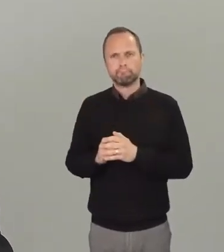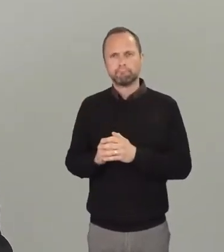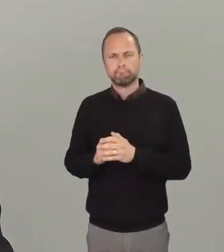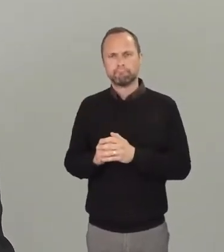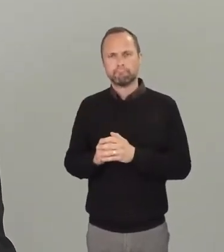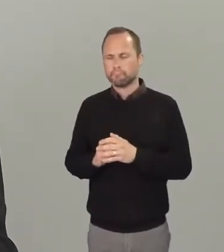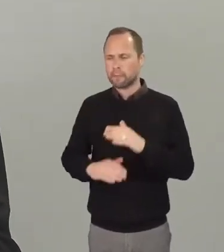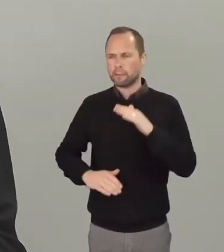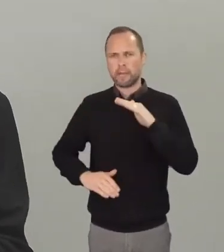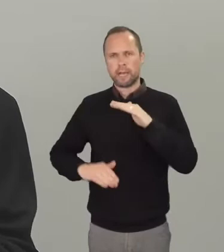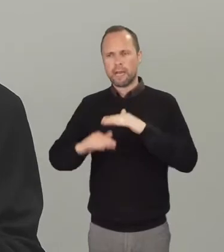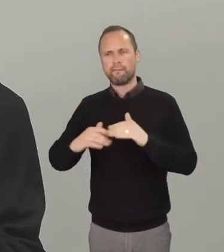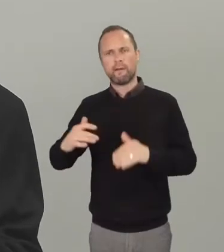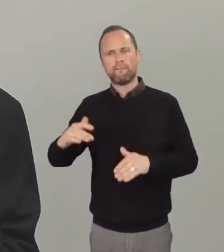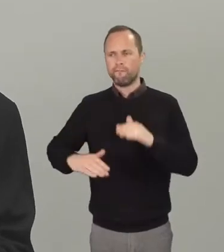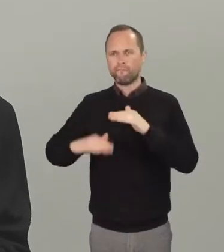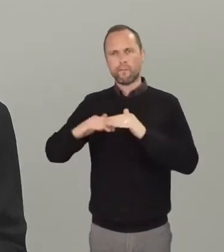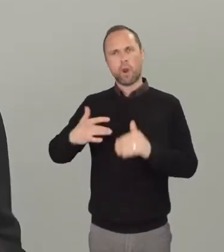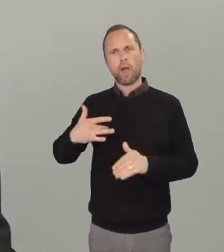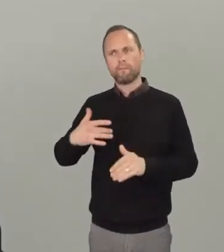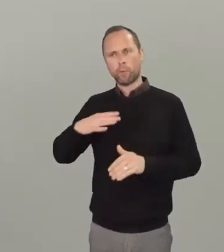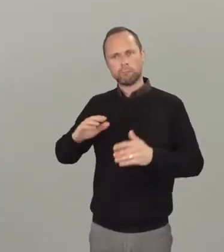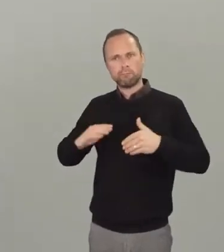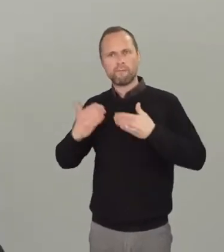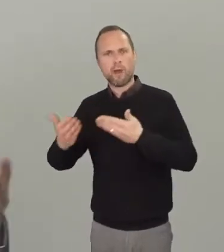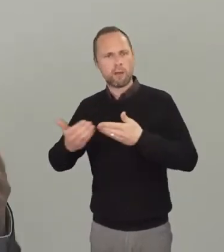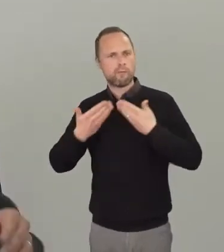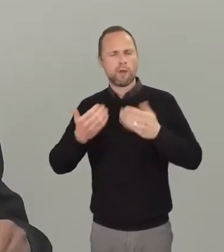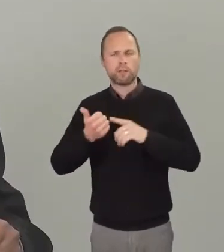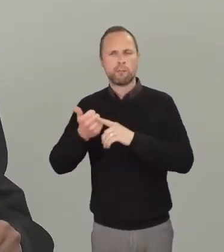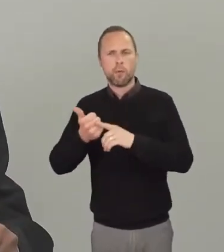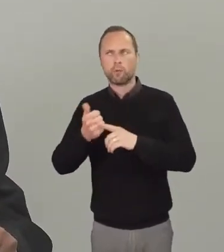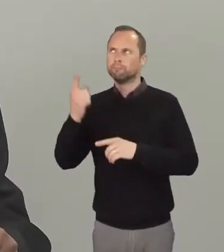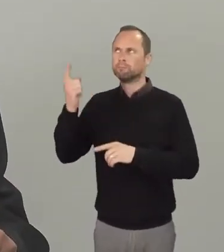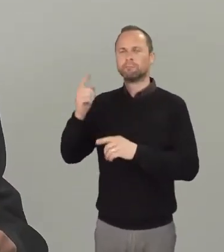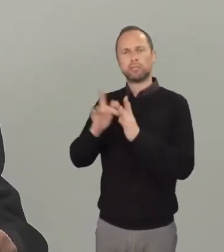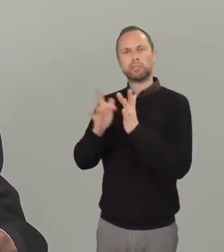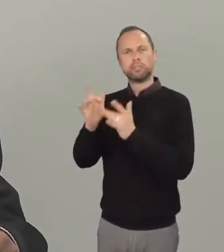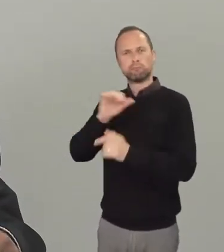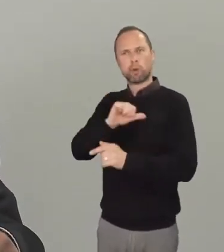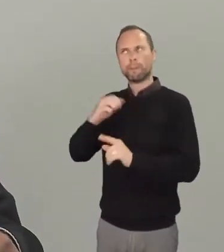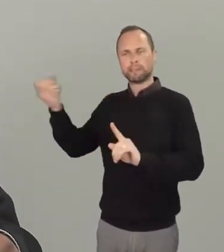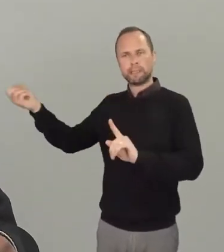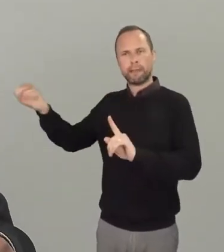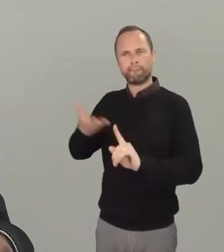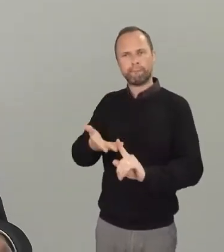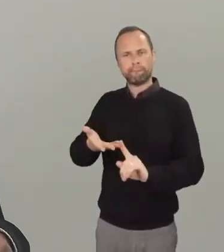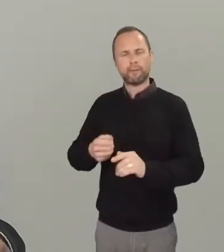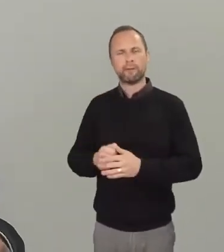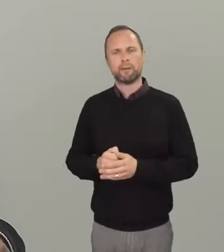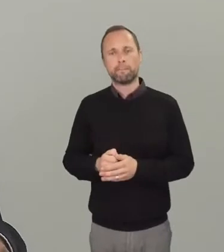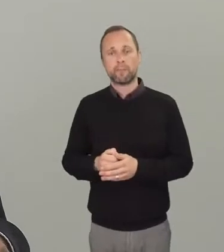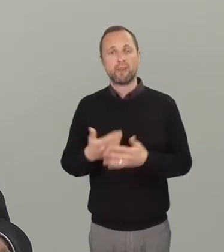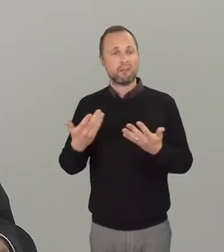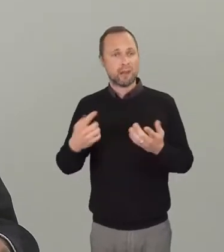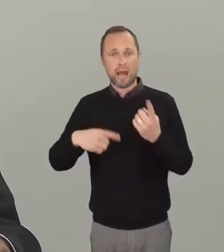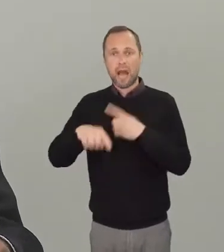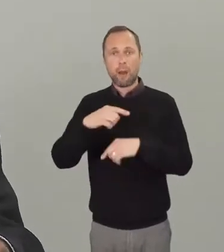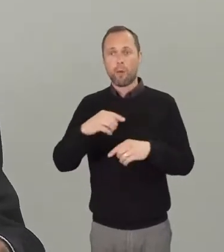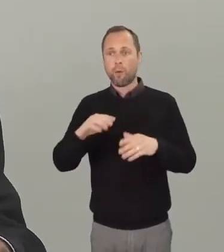promises. But we recognize that in our ever more connected world, people